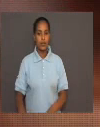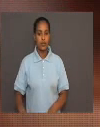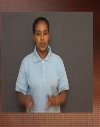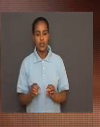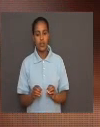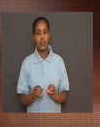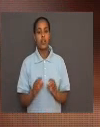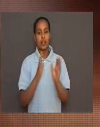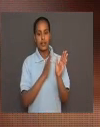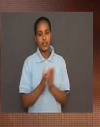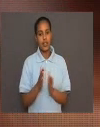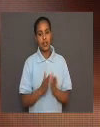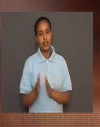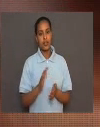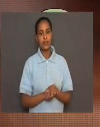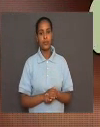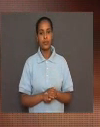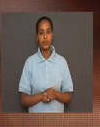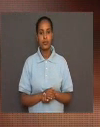Students, let's get ready.